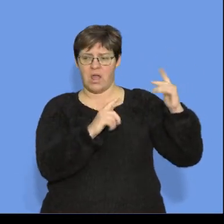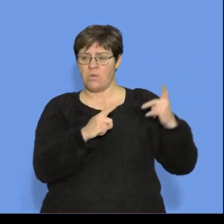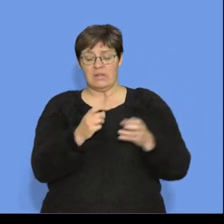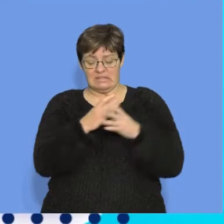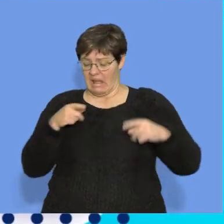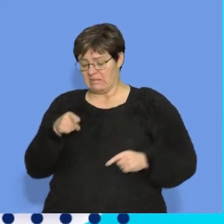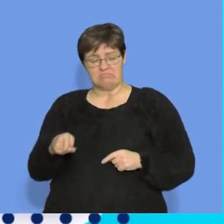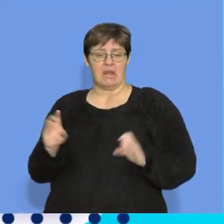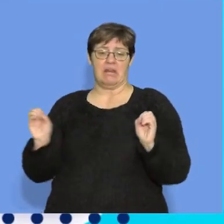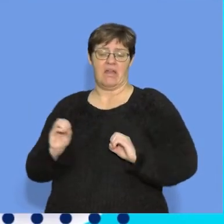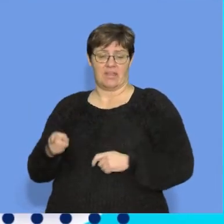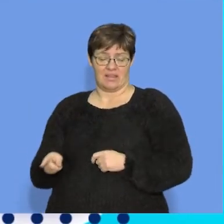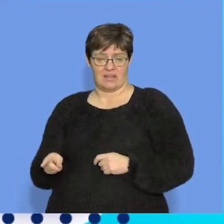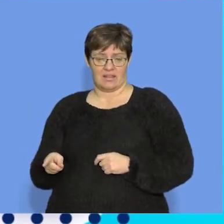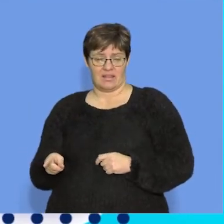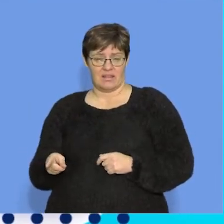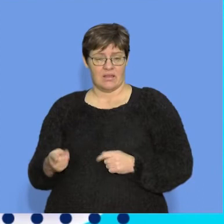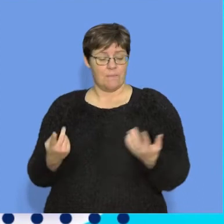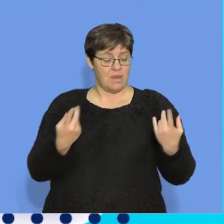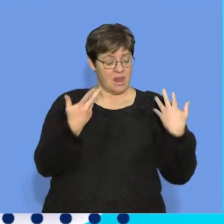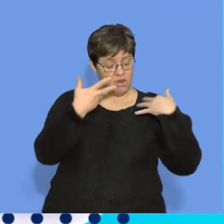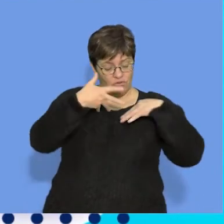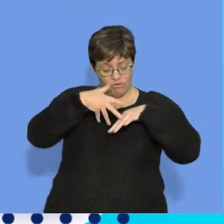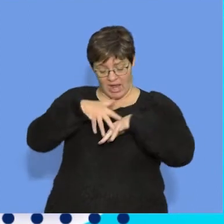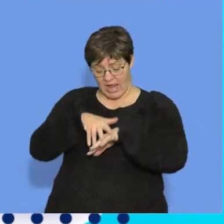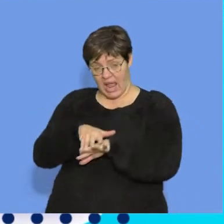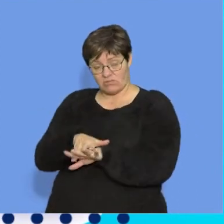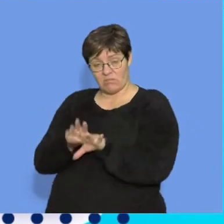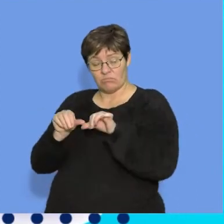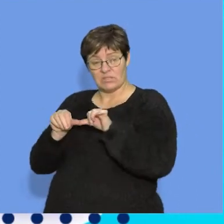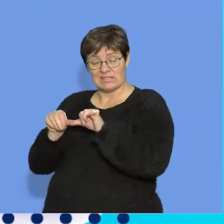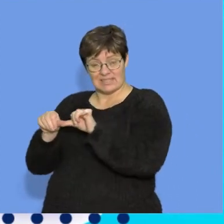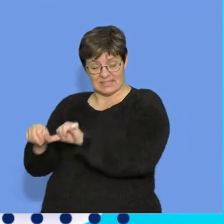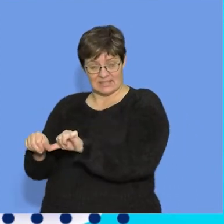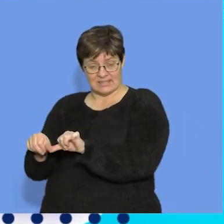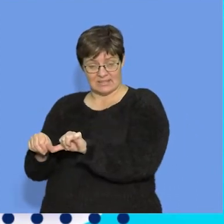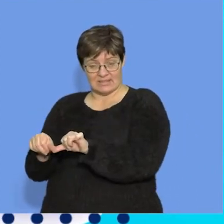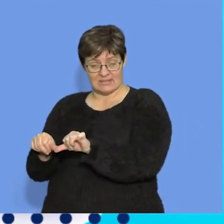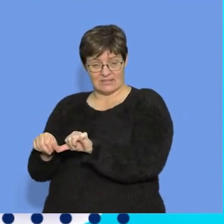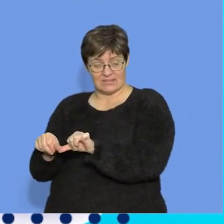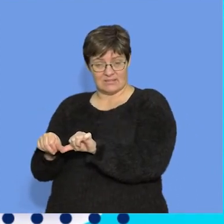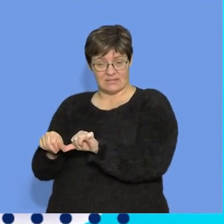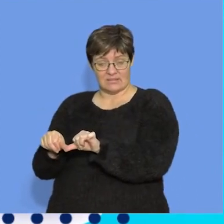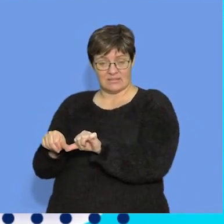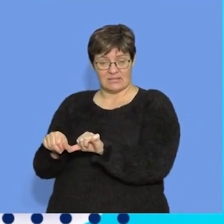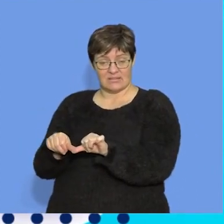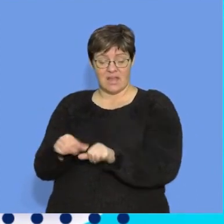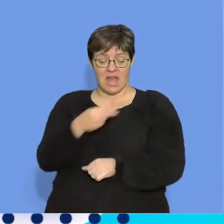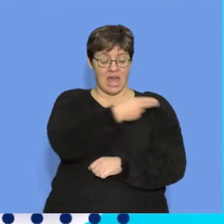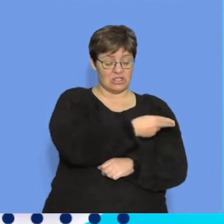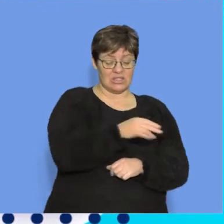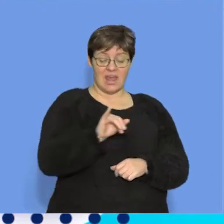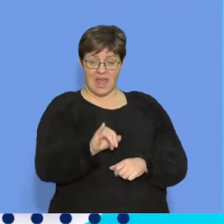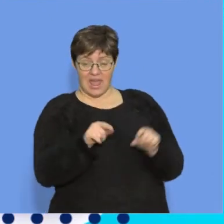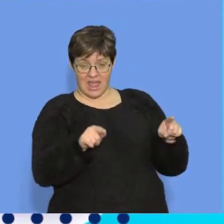start with. But as the reaction proceeded, the reactants, the hydrogen and the